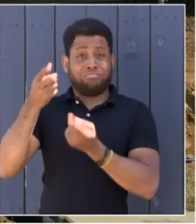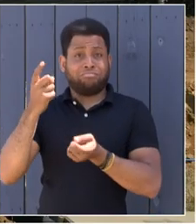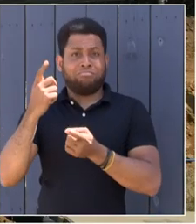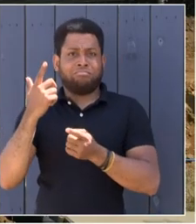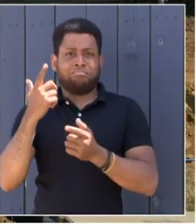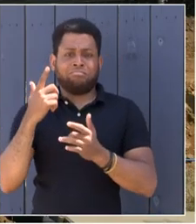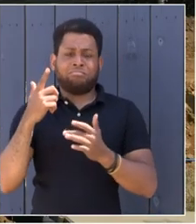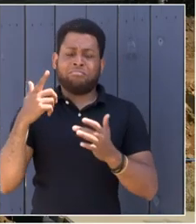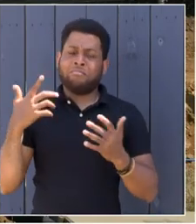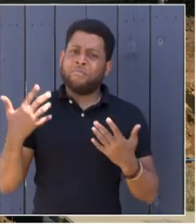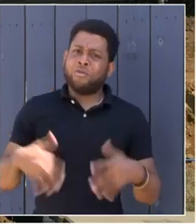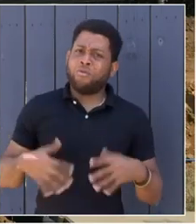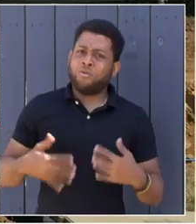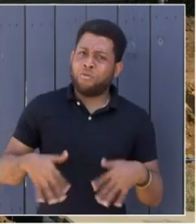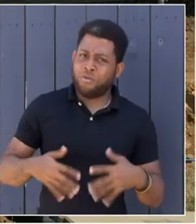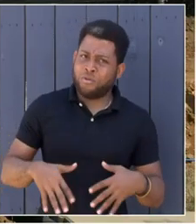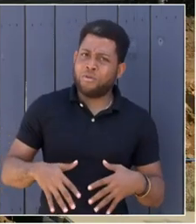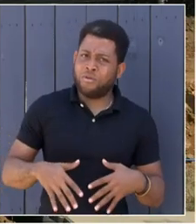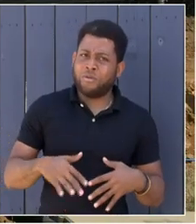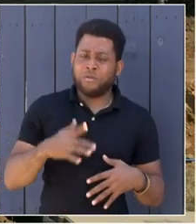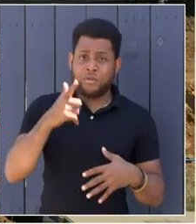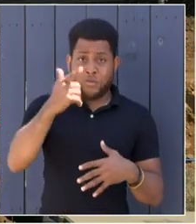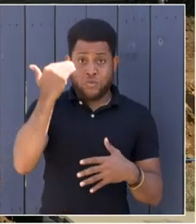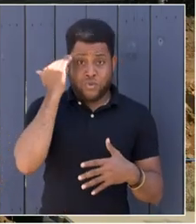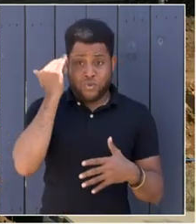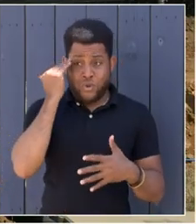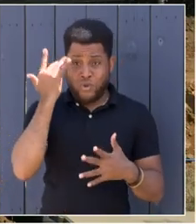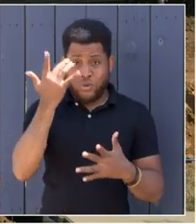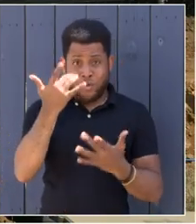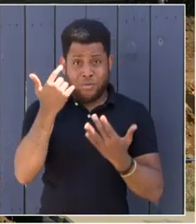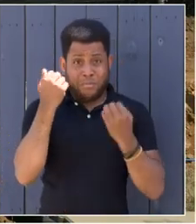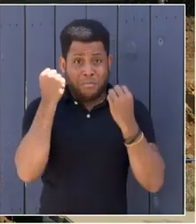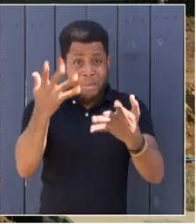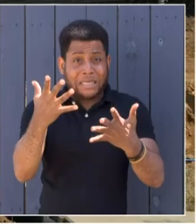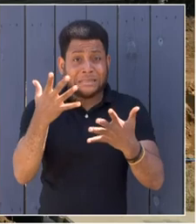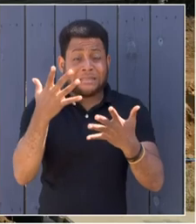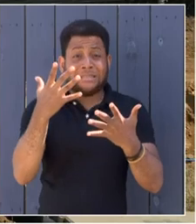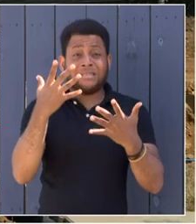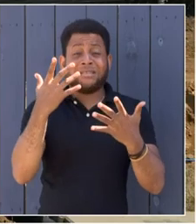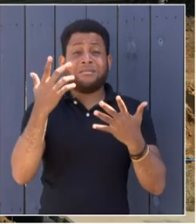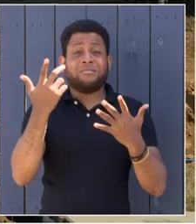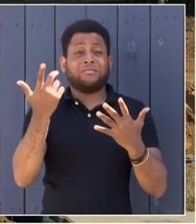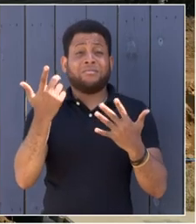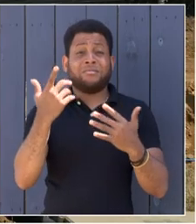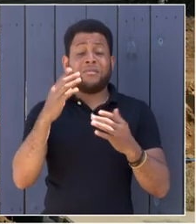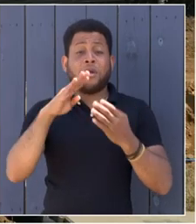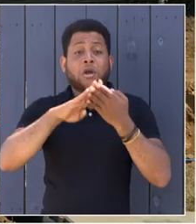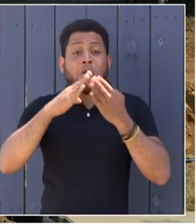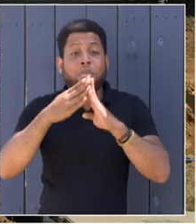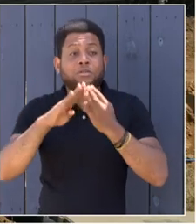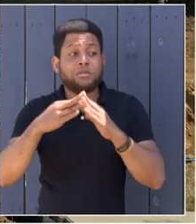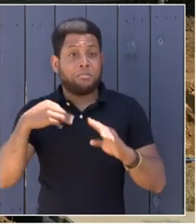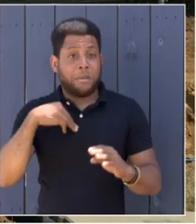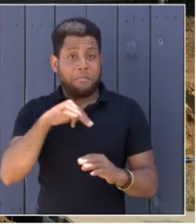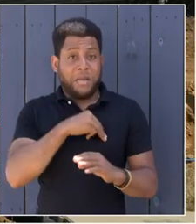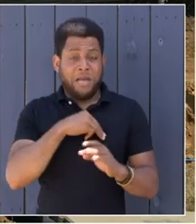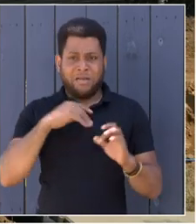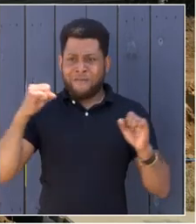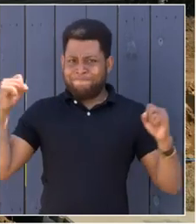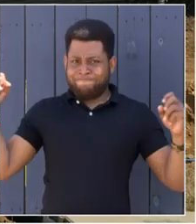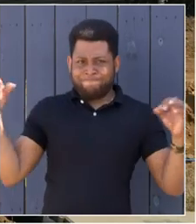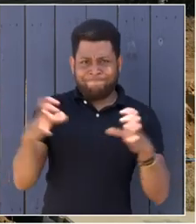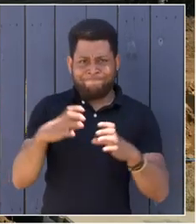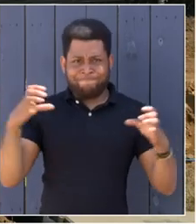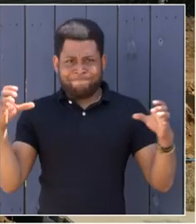have been a series of very dedicated community members who have been involved in this